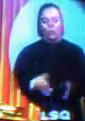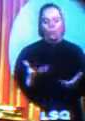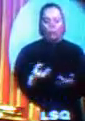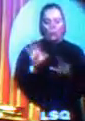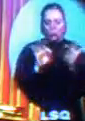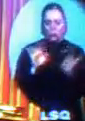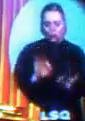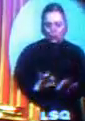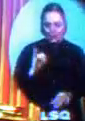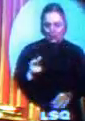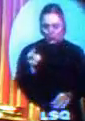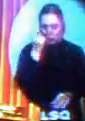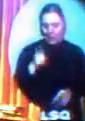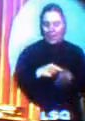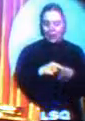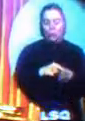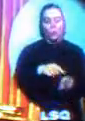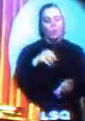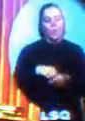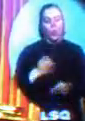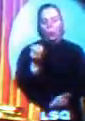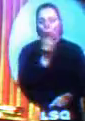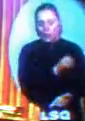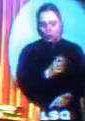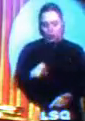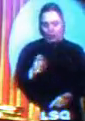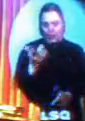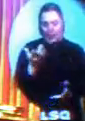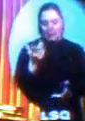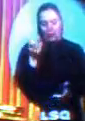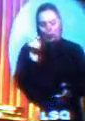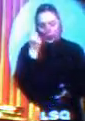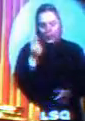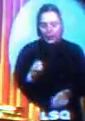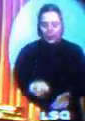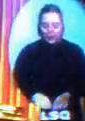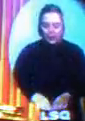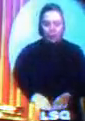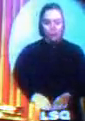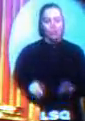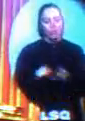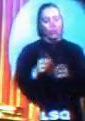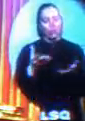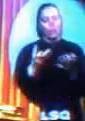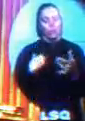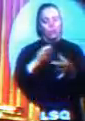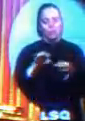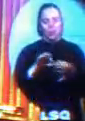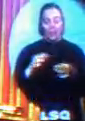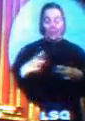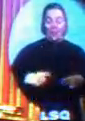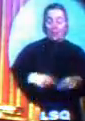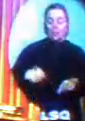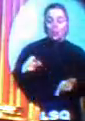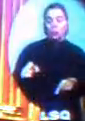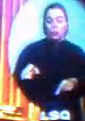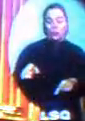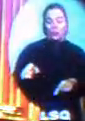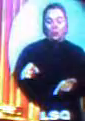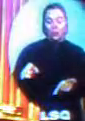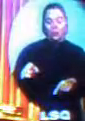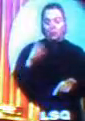in Western Canada, he would understand the necessity for it. But, Mr. Speaker, I'd also like to address the fact he can't seem to get along with anyone. He certainly can't